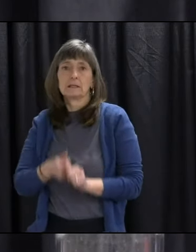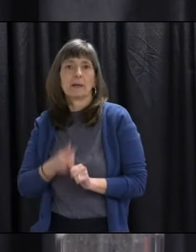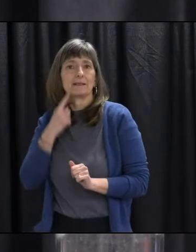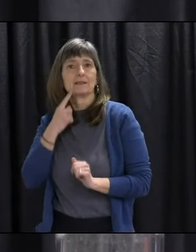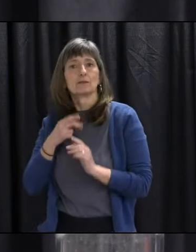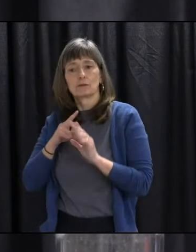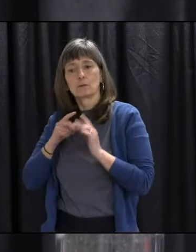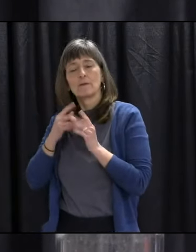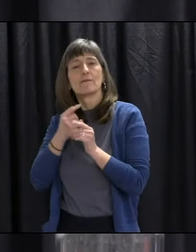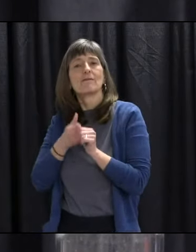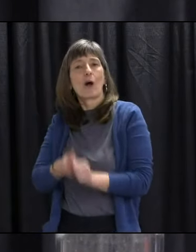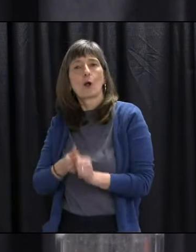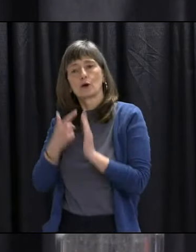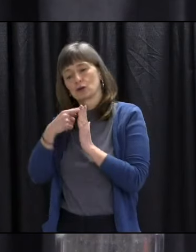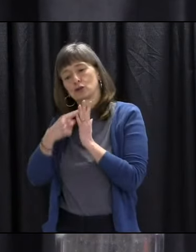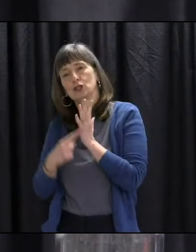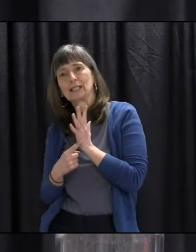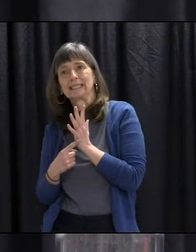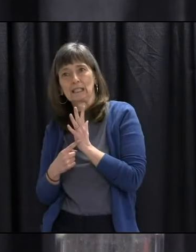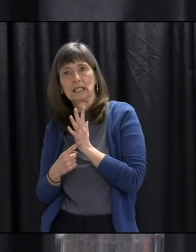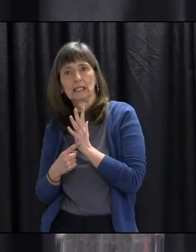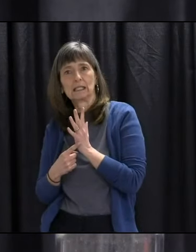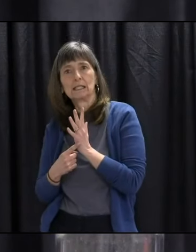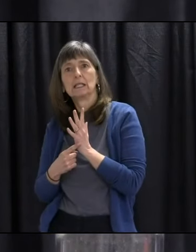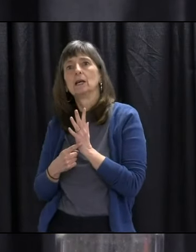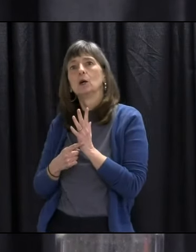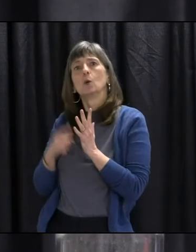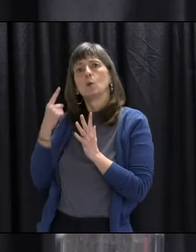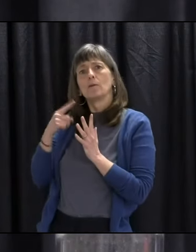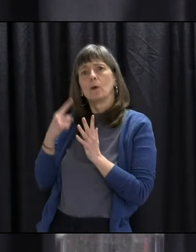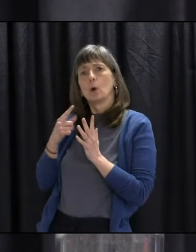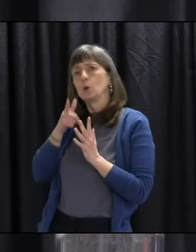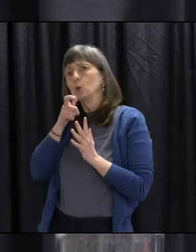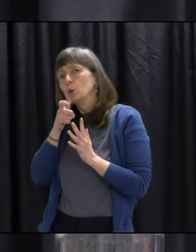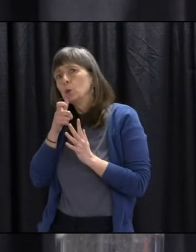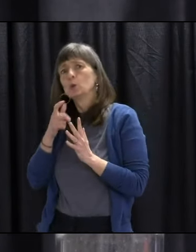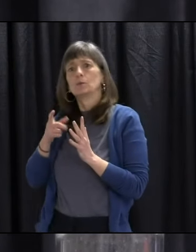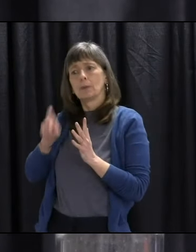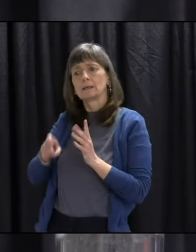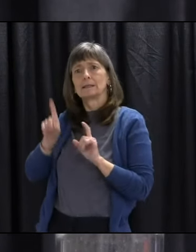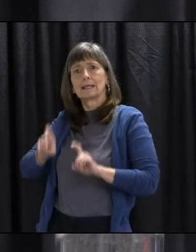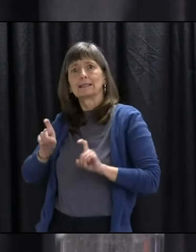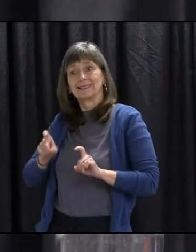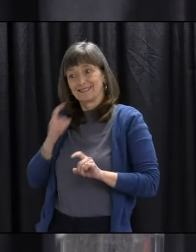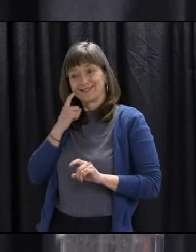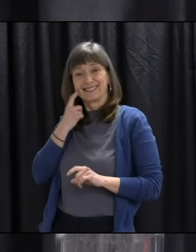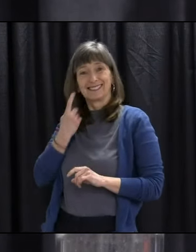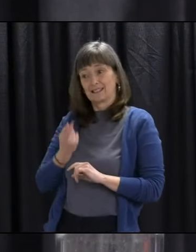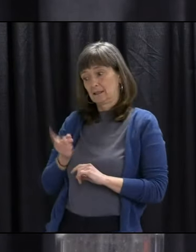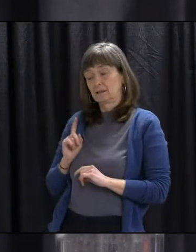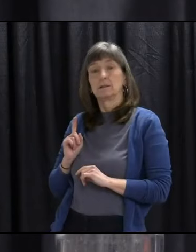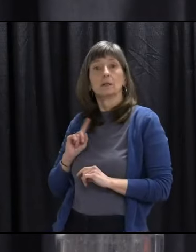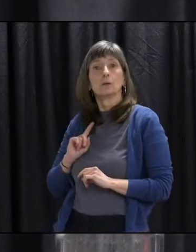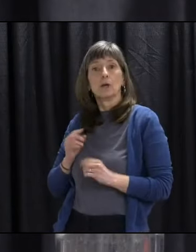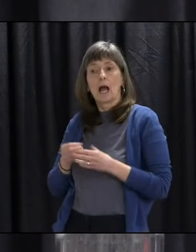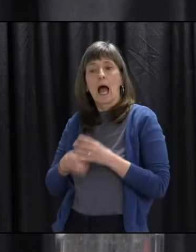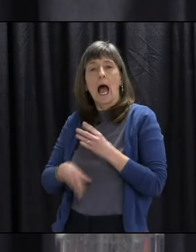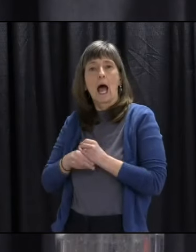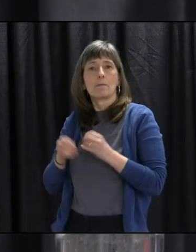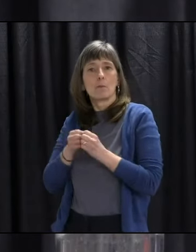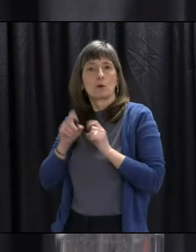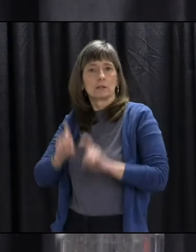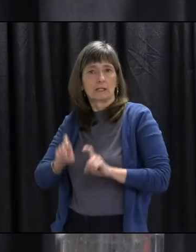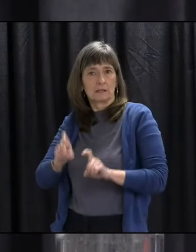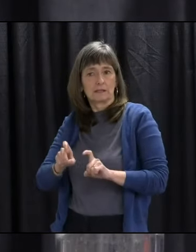you recall, just over a week ago, those criteria were expanded on the basis of looking